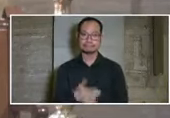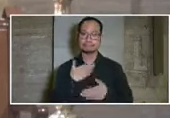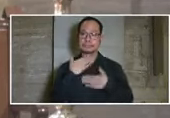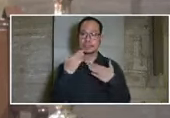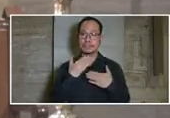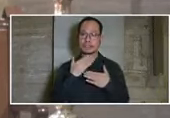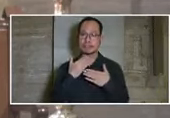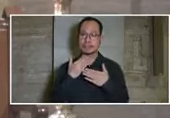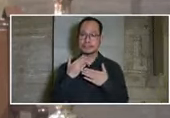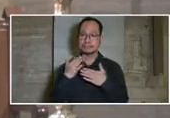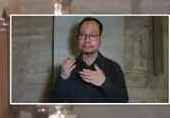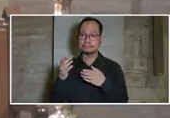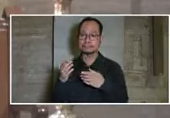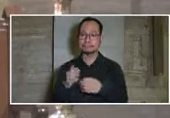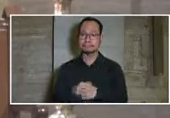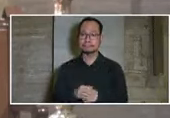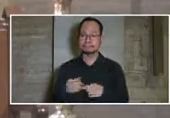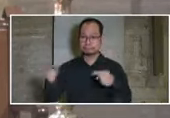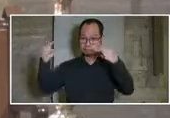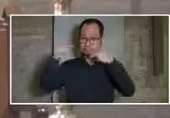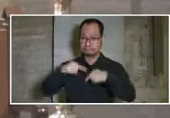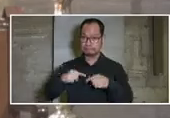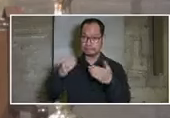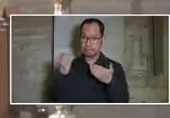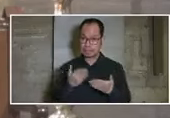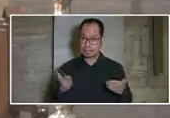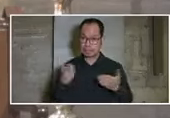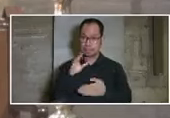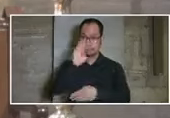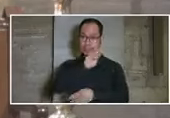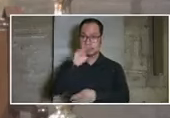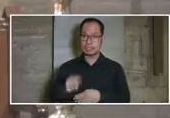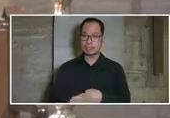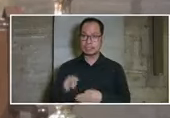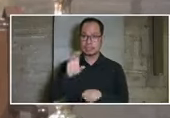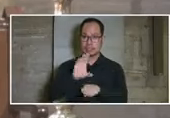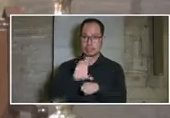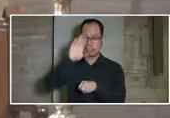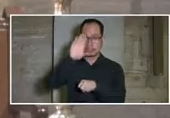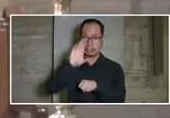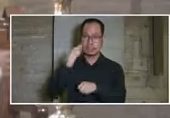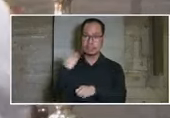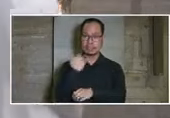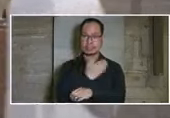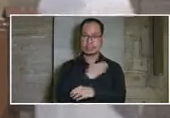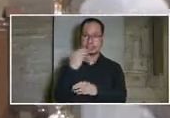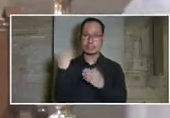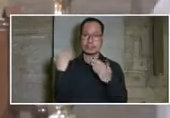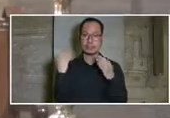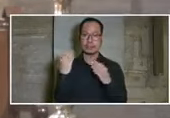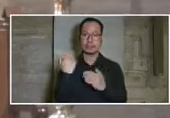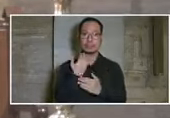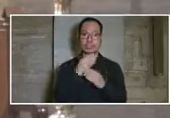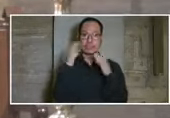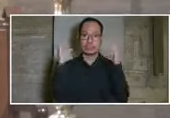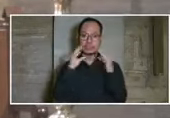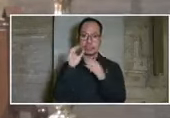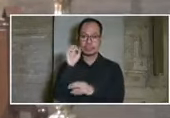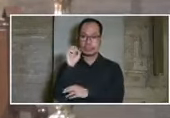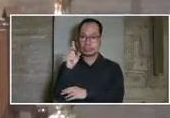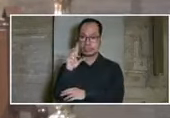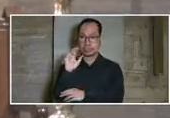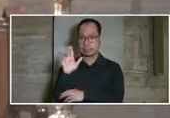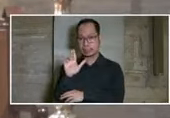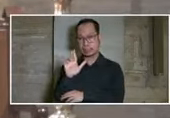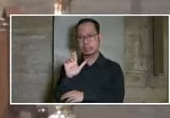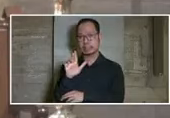Maligayang pagdating po sa inyong lahat dito po sa Manila Cathedral as we celebrate the 13th Sunday